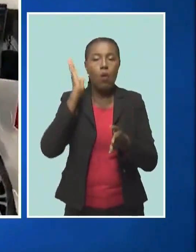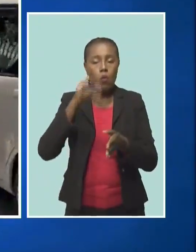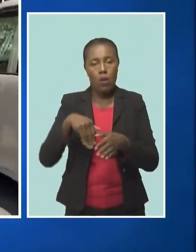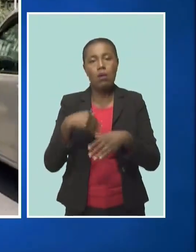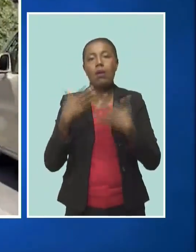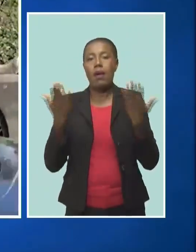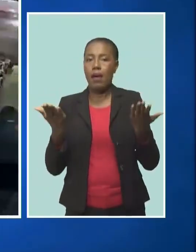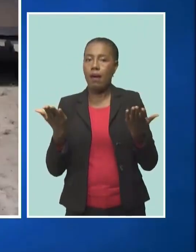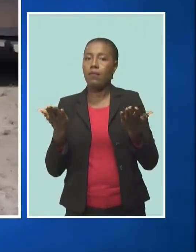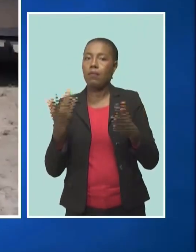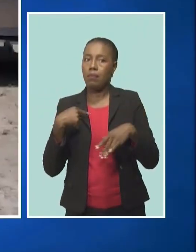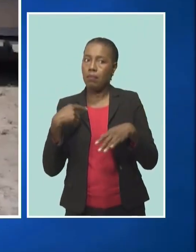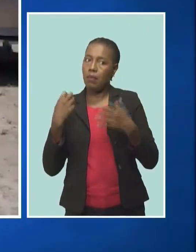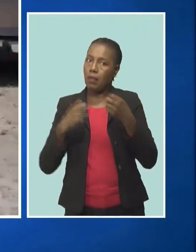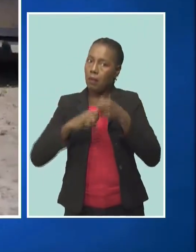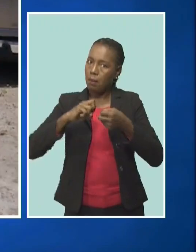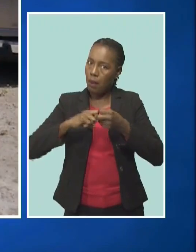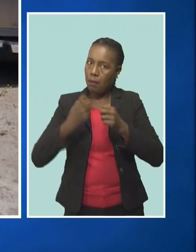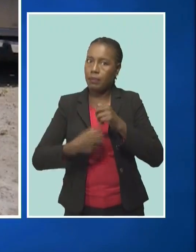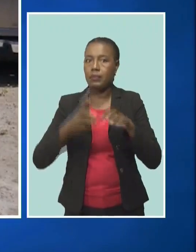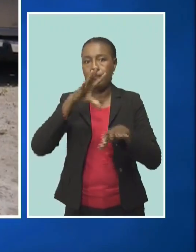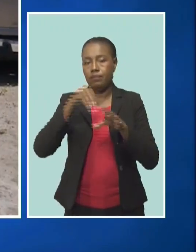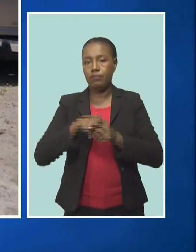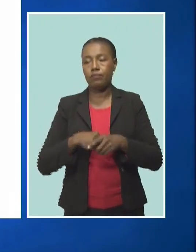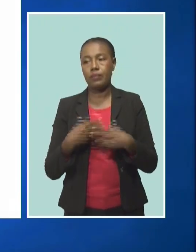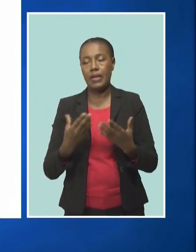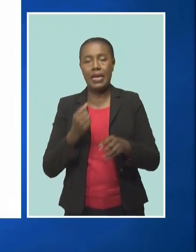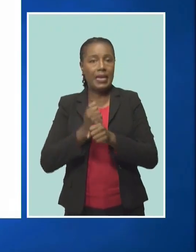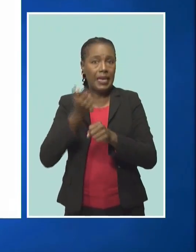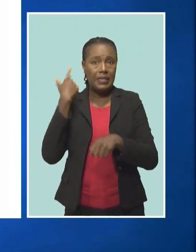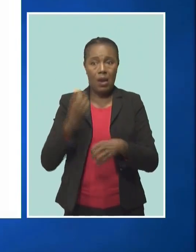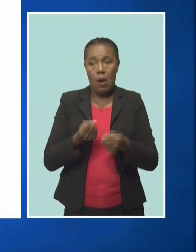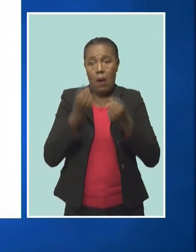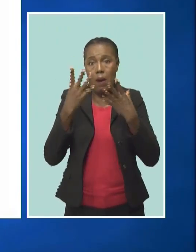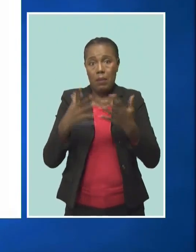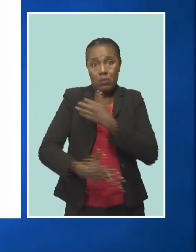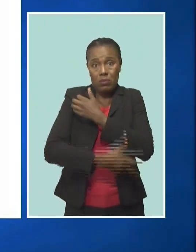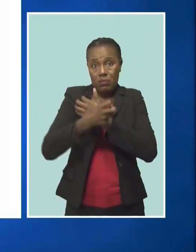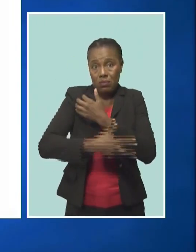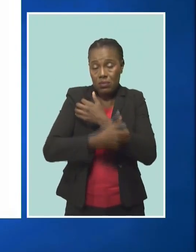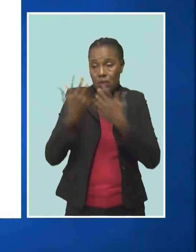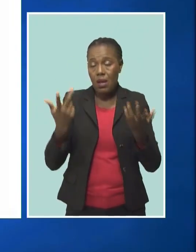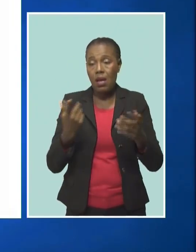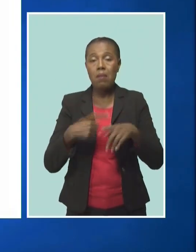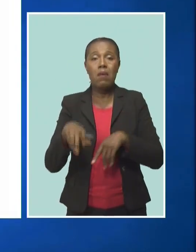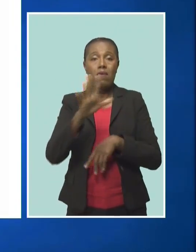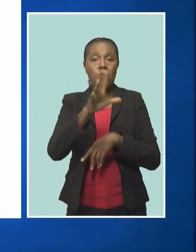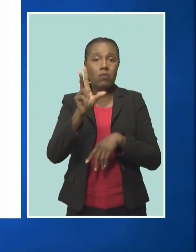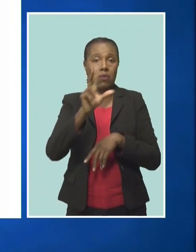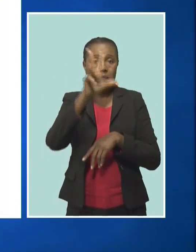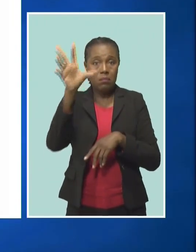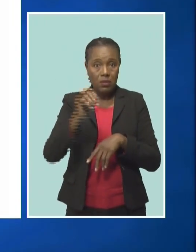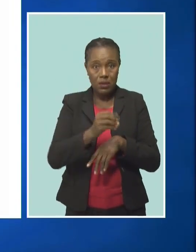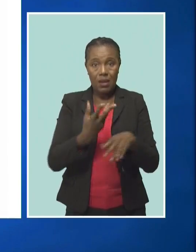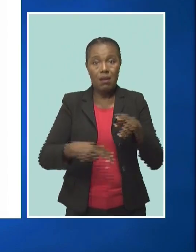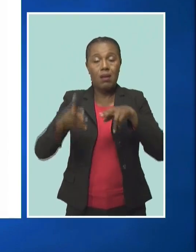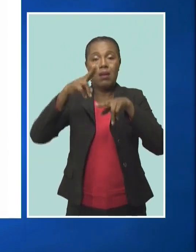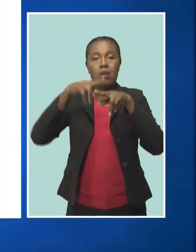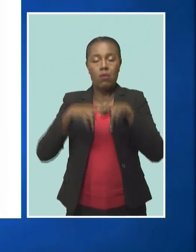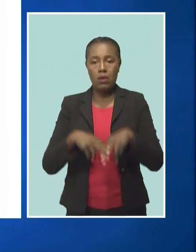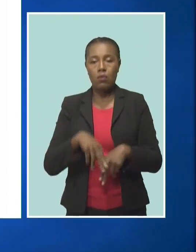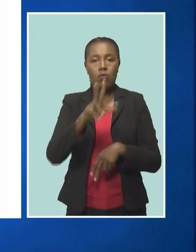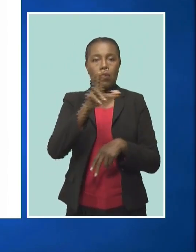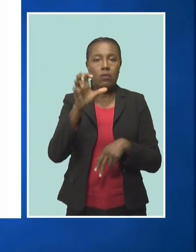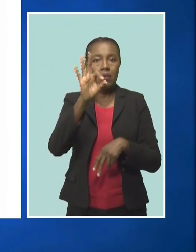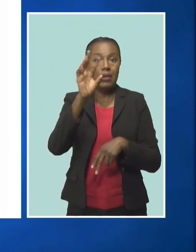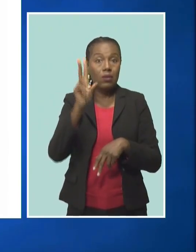stats don't specify how many Japanese vehicles were stolen, overall car thefts increased by 53%, with 392